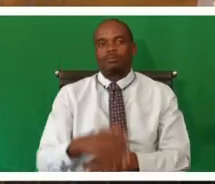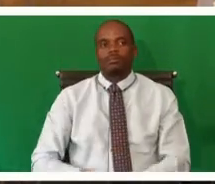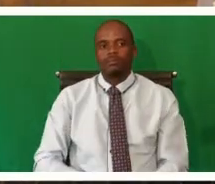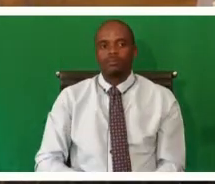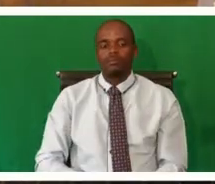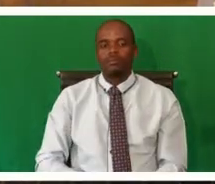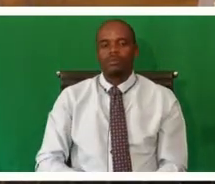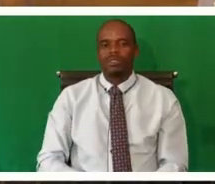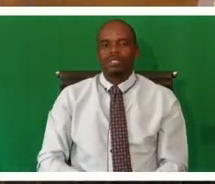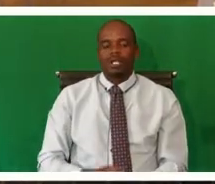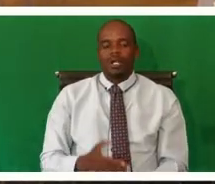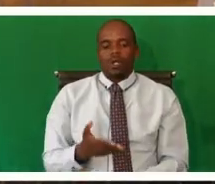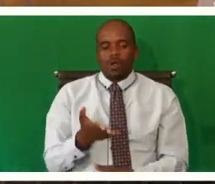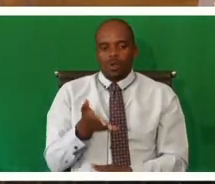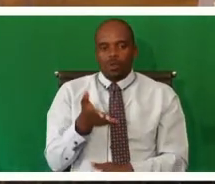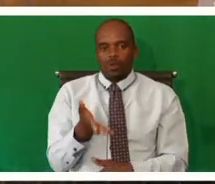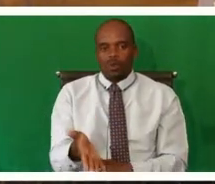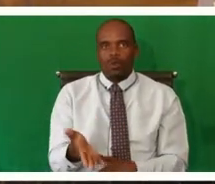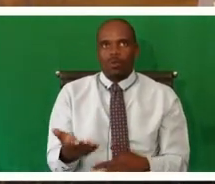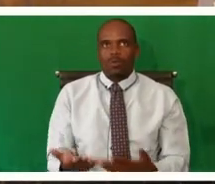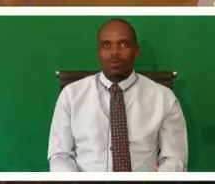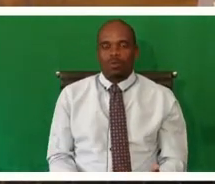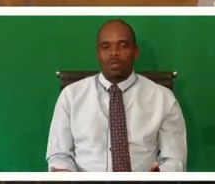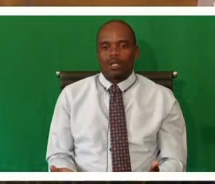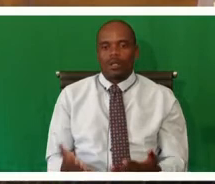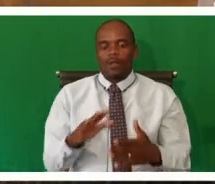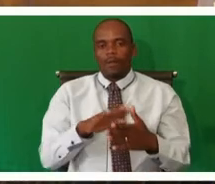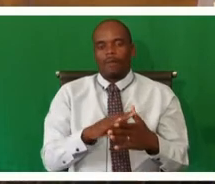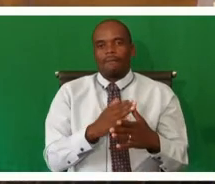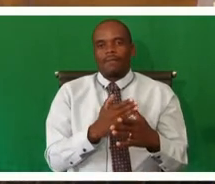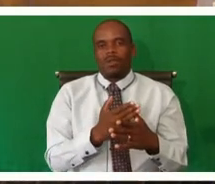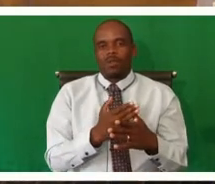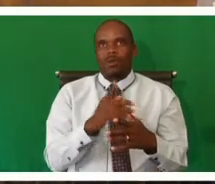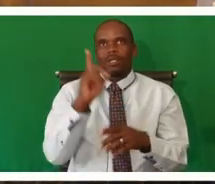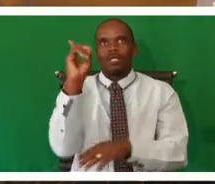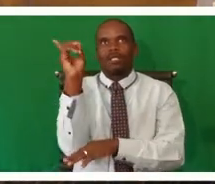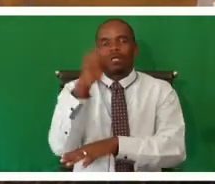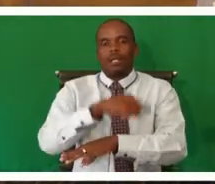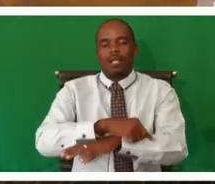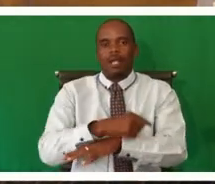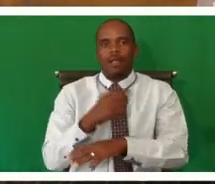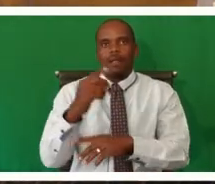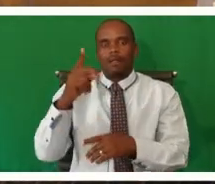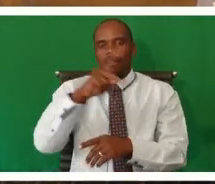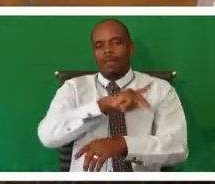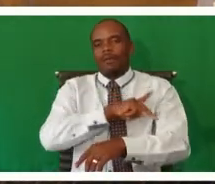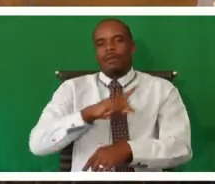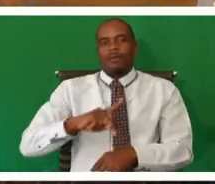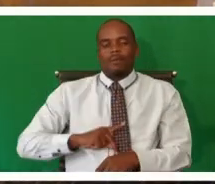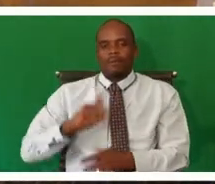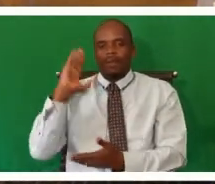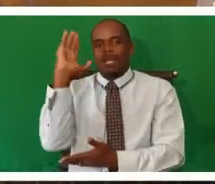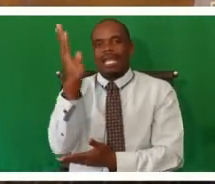This therefore implies that the only business of the day shall be the Premier's State of the Province Address.